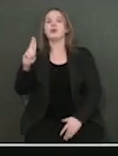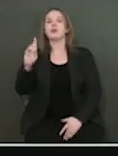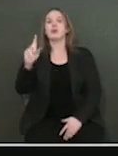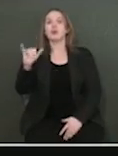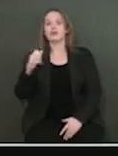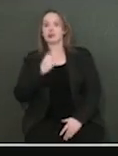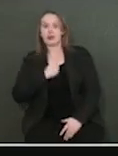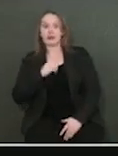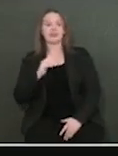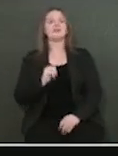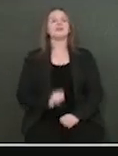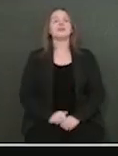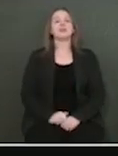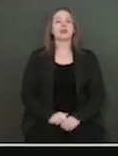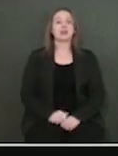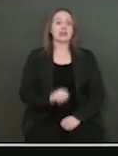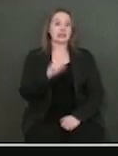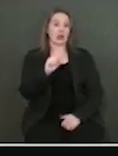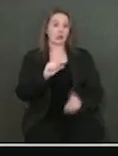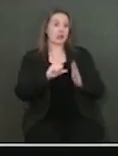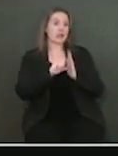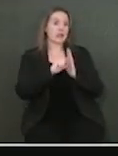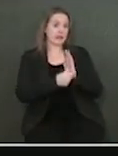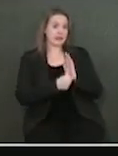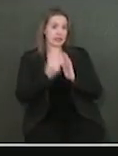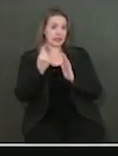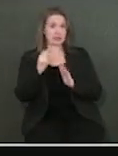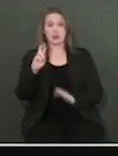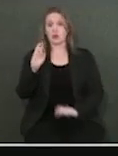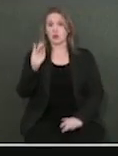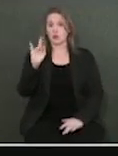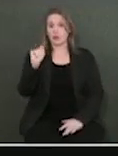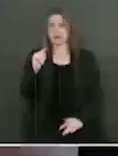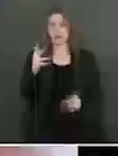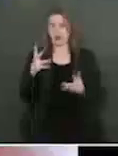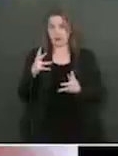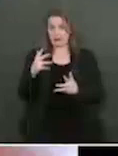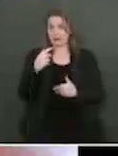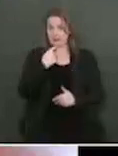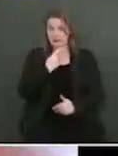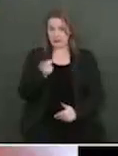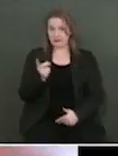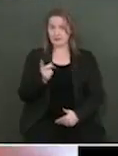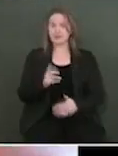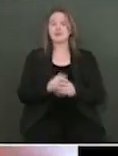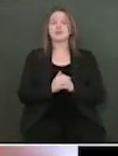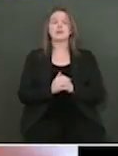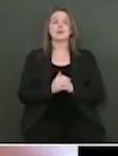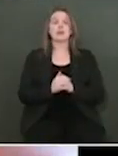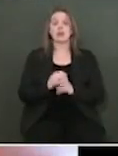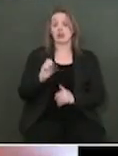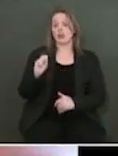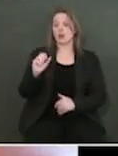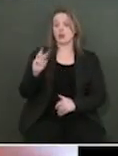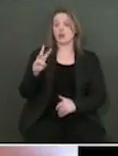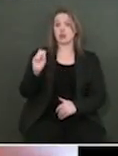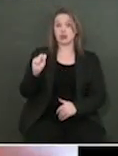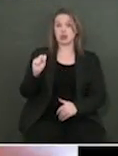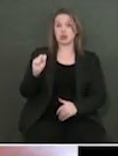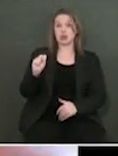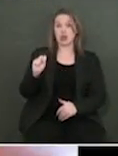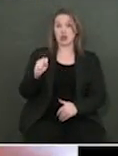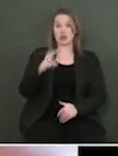to just to reinforce something that Robert said. You know, for SAWS pump